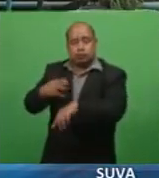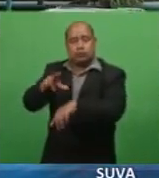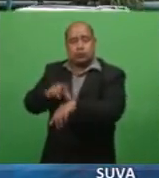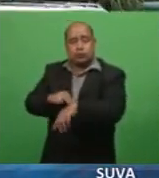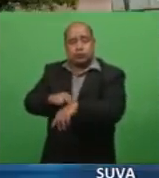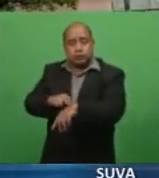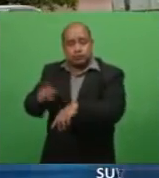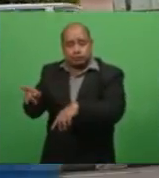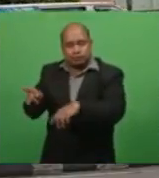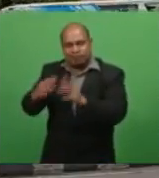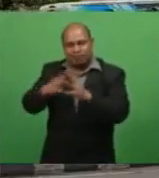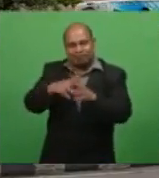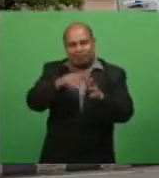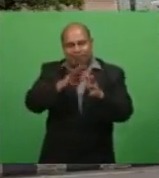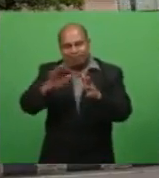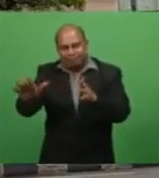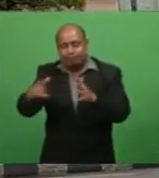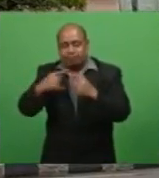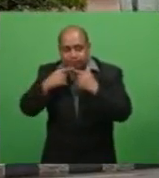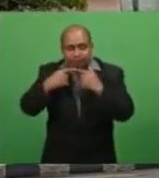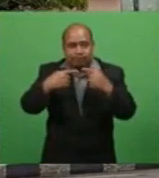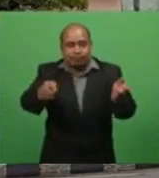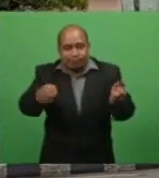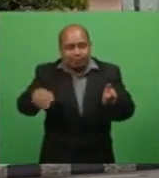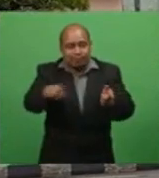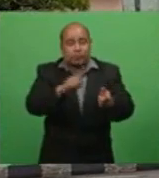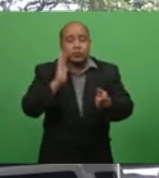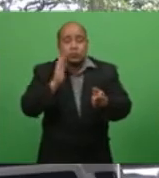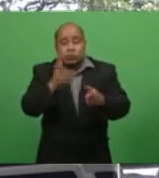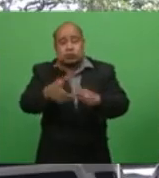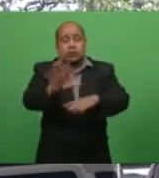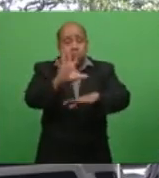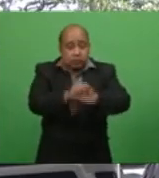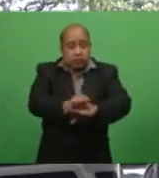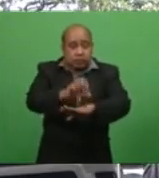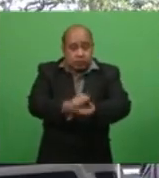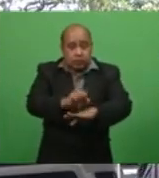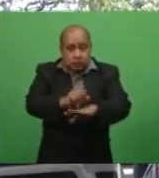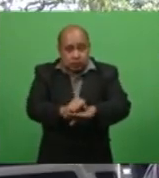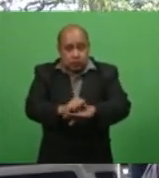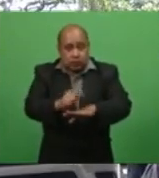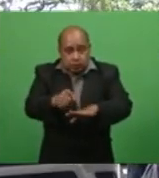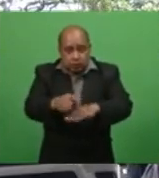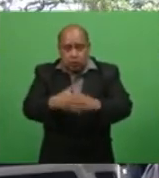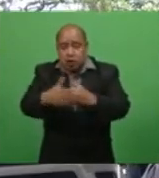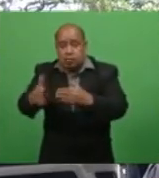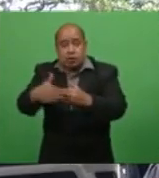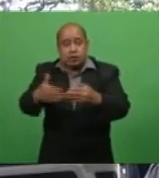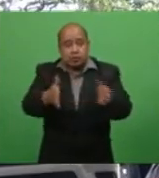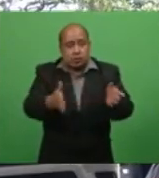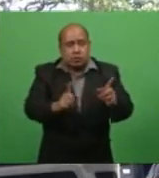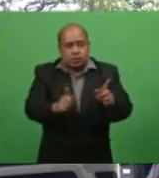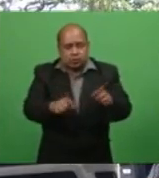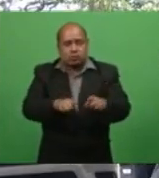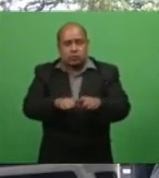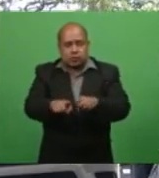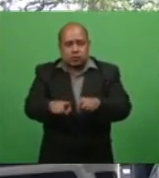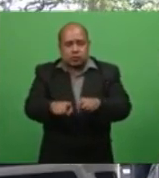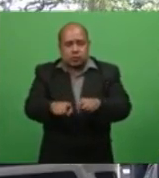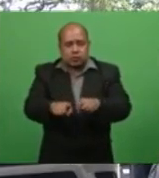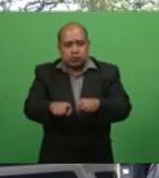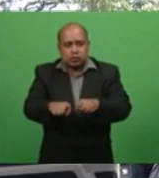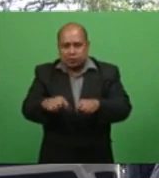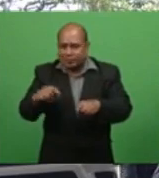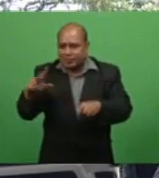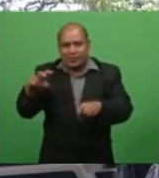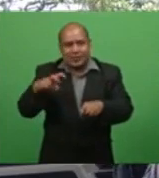some COVID-19 restriction does not mean we are virus-free. Going to the market, so for example,